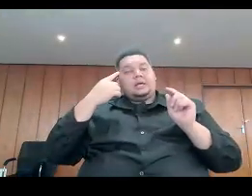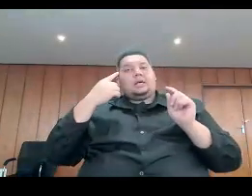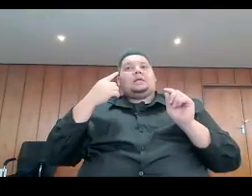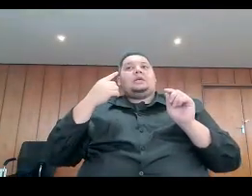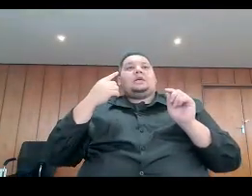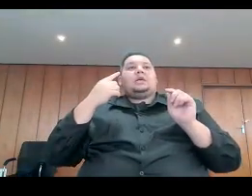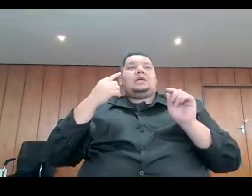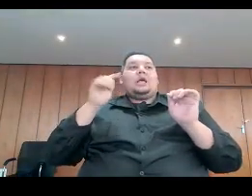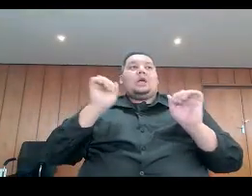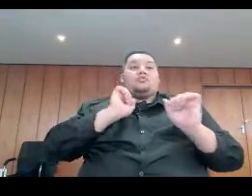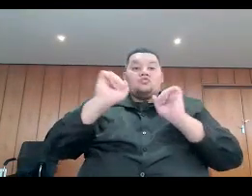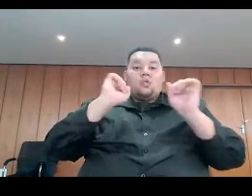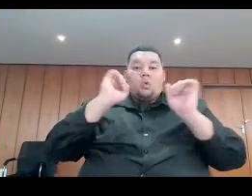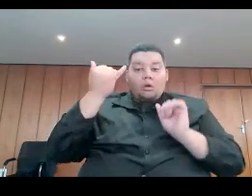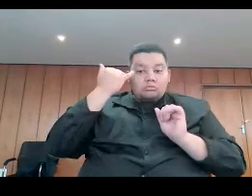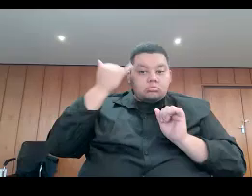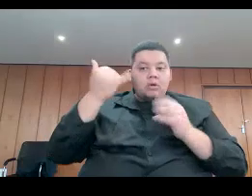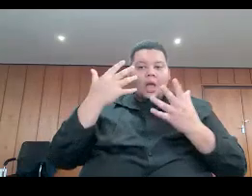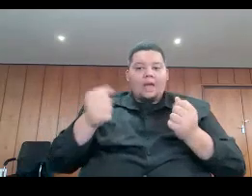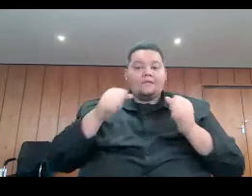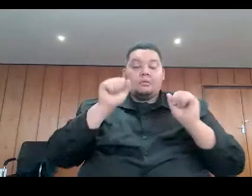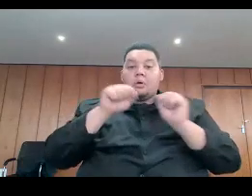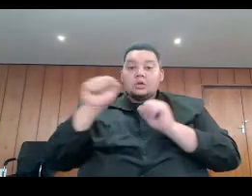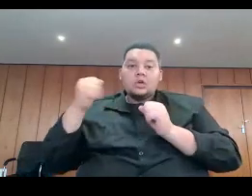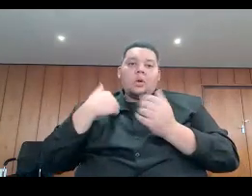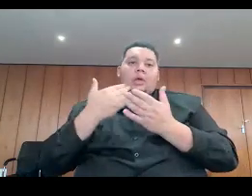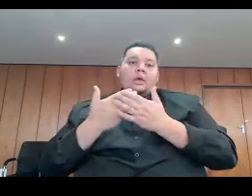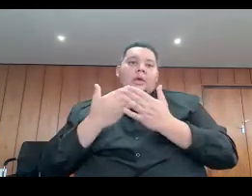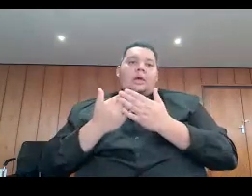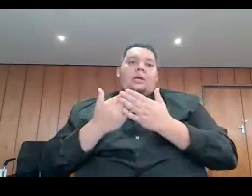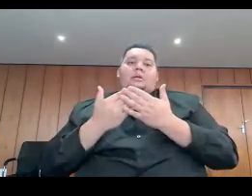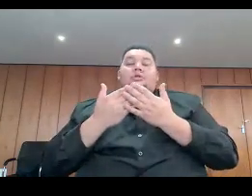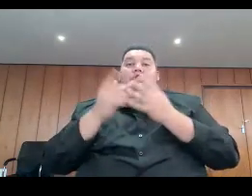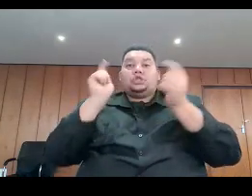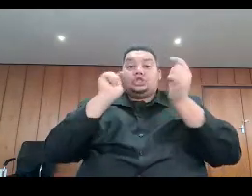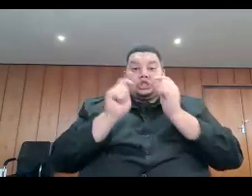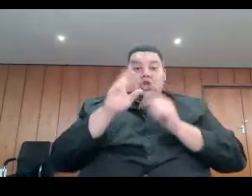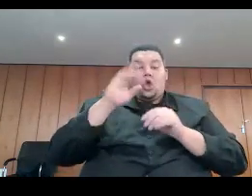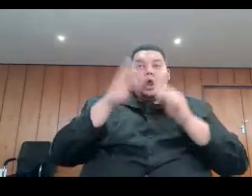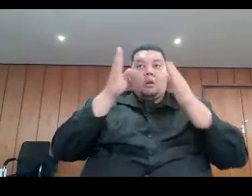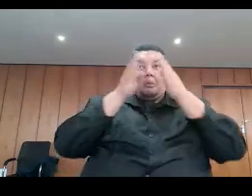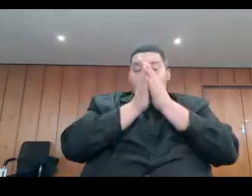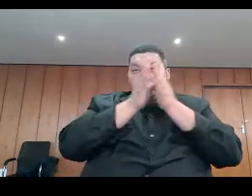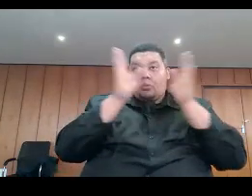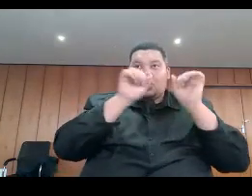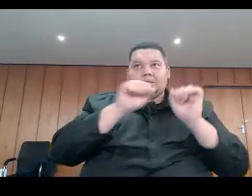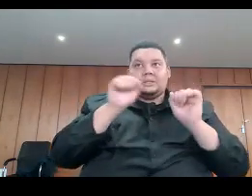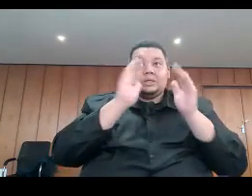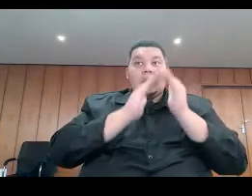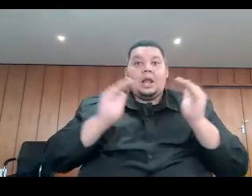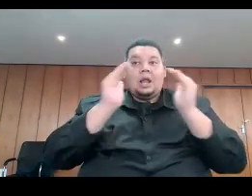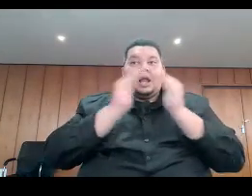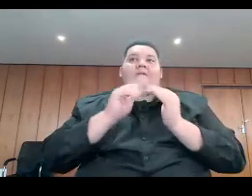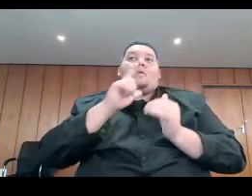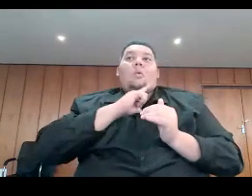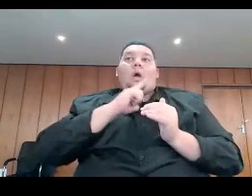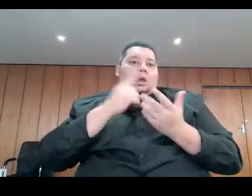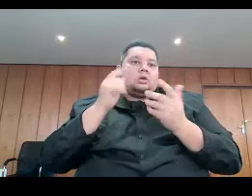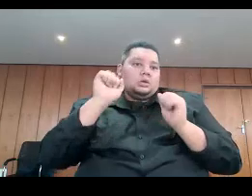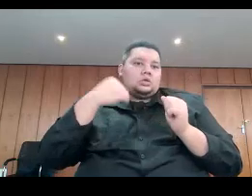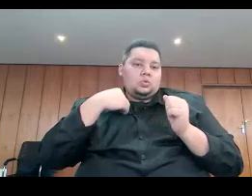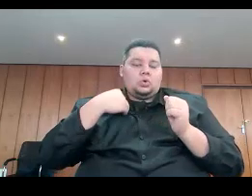your insight has the possibility to lever change on a broader systemic levels, because after all, we all